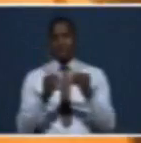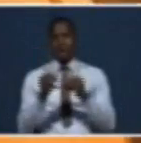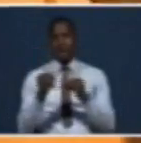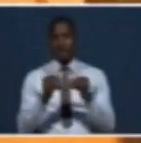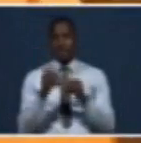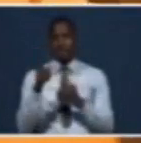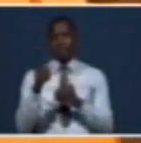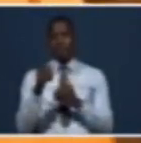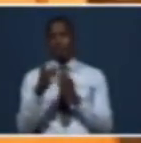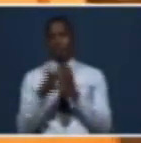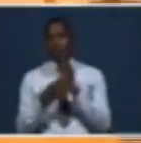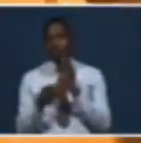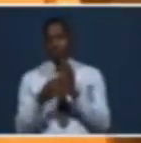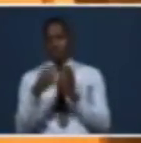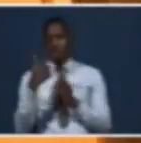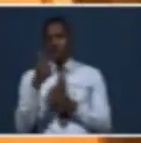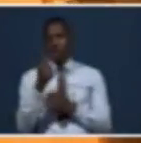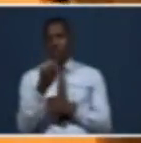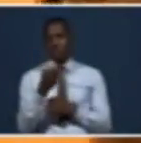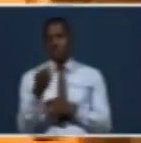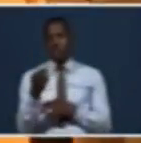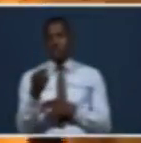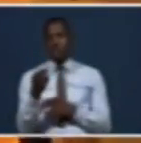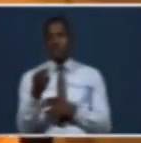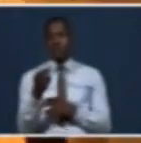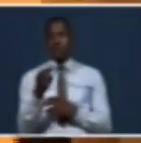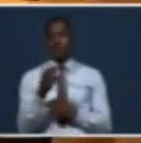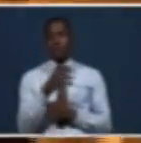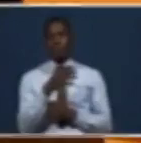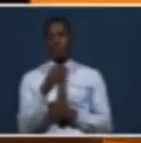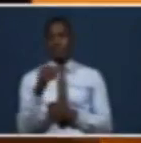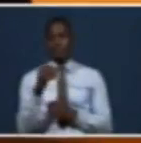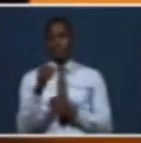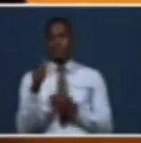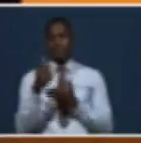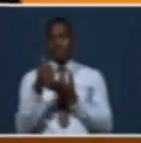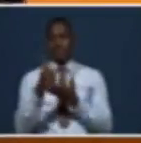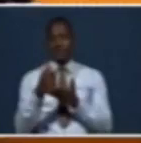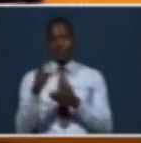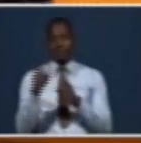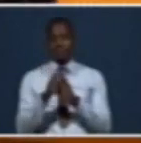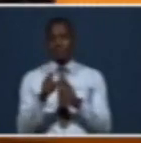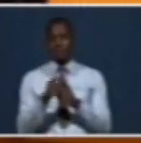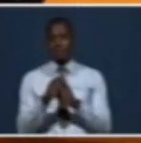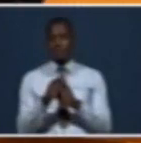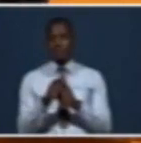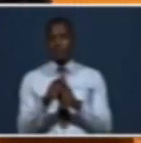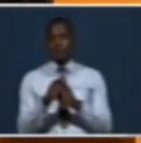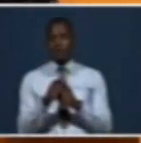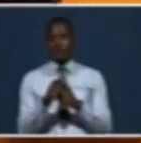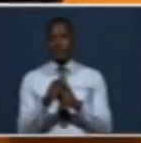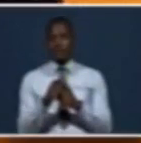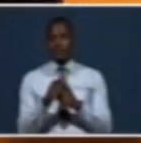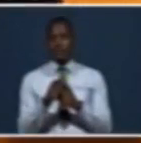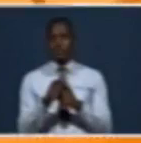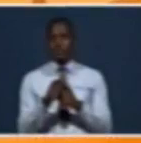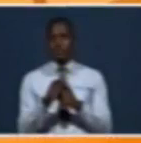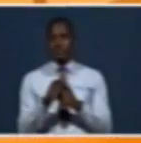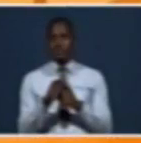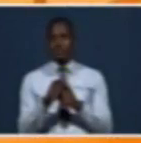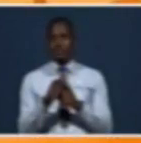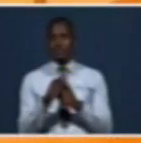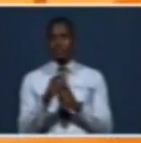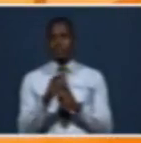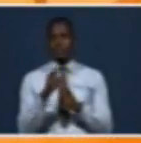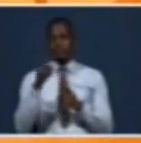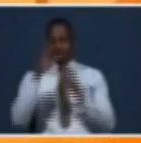her offshore oil and gas resources discovered in the 1960s, and this experience Ghana wants to tap into. President